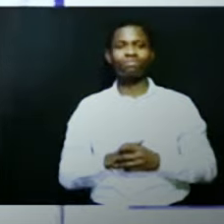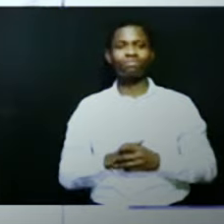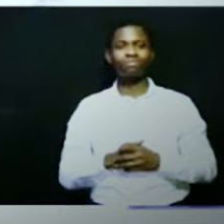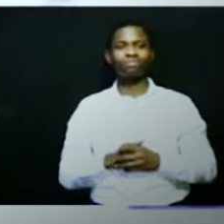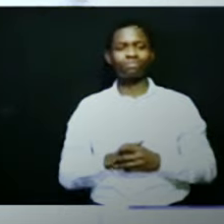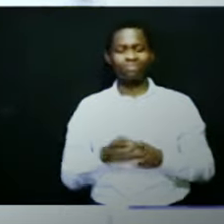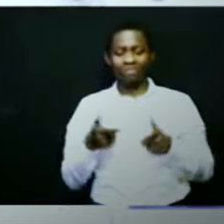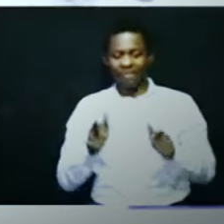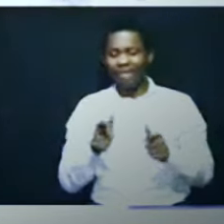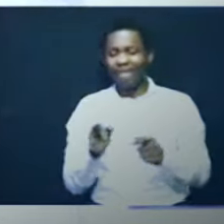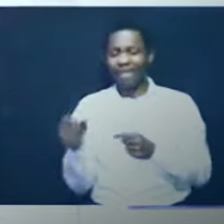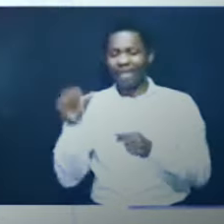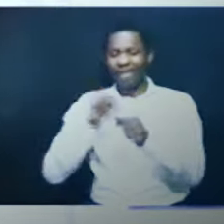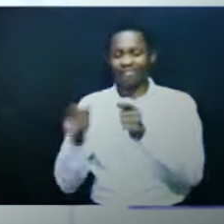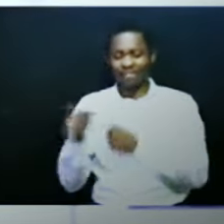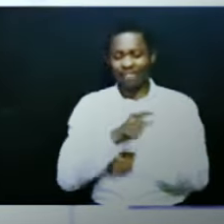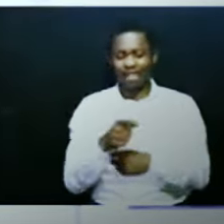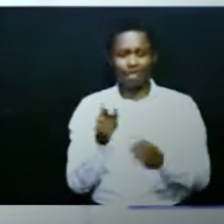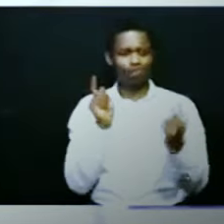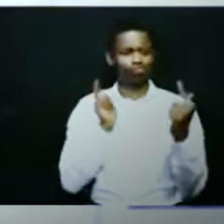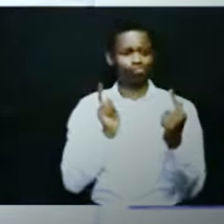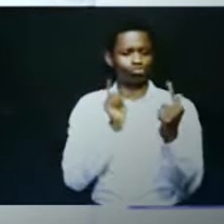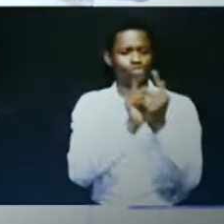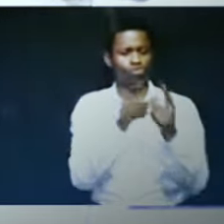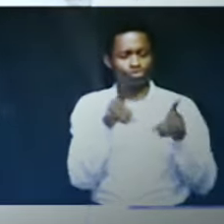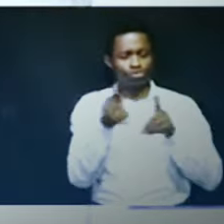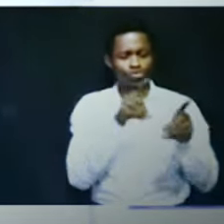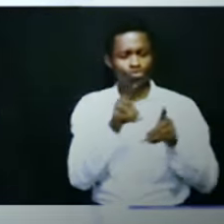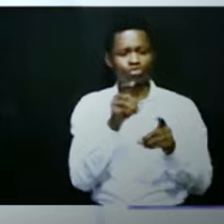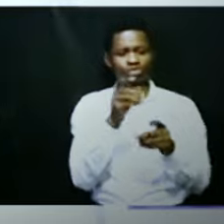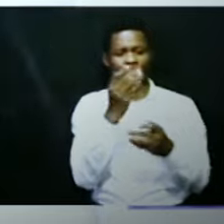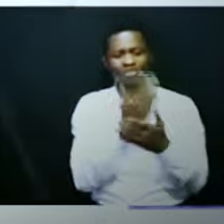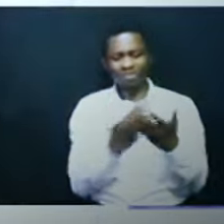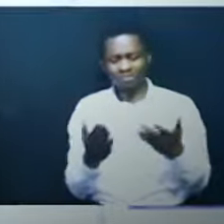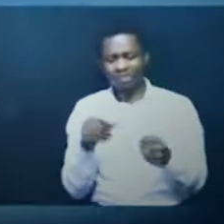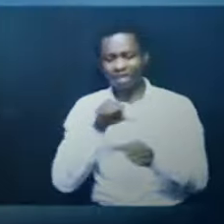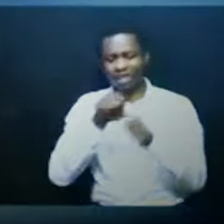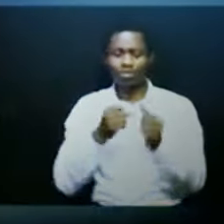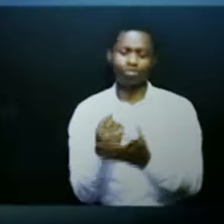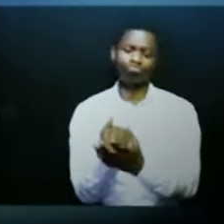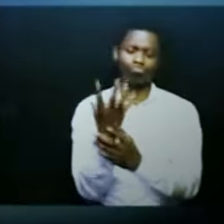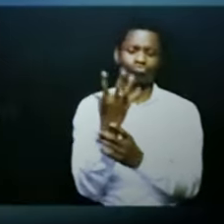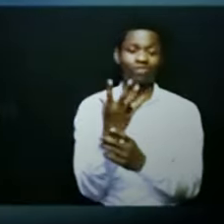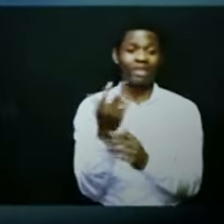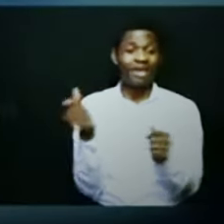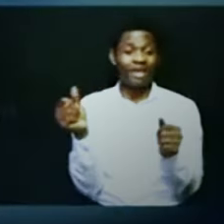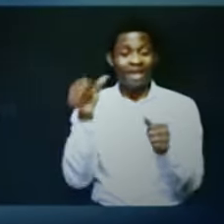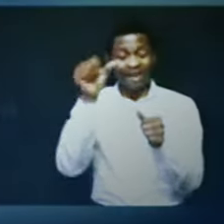Let every day come and meet you doing something about growing up.